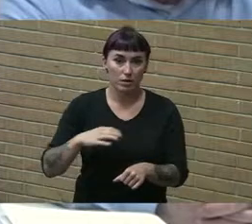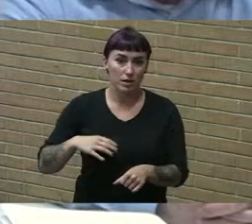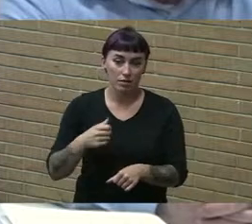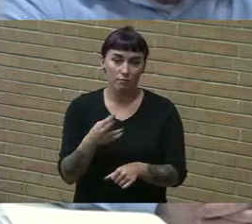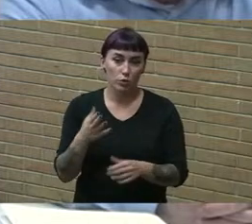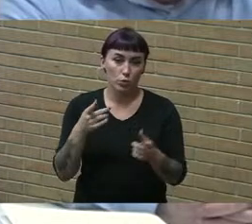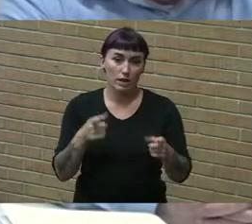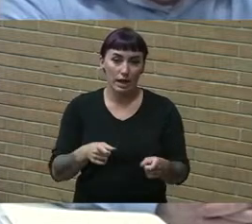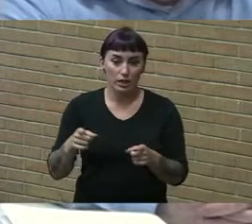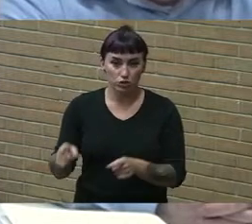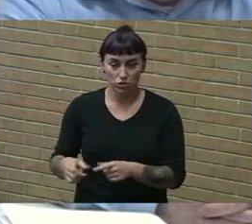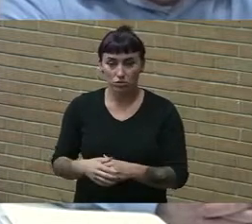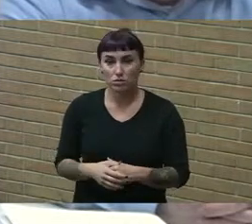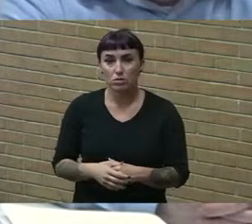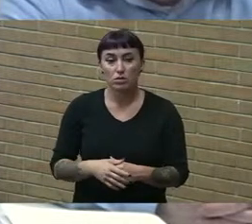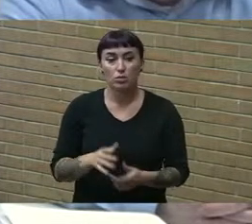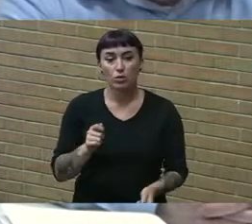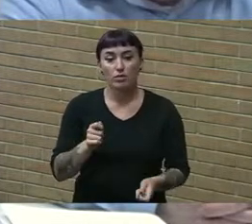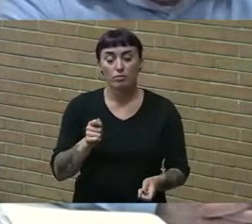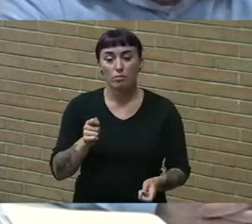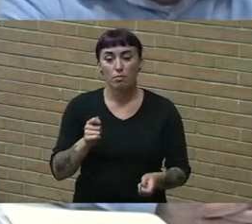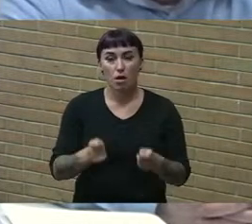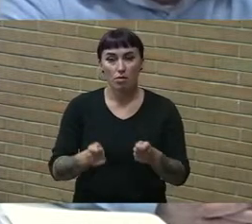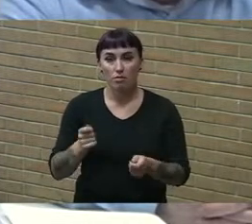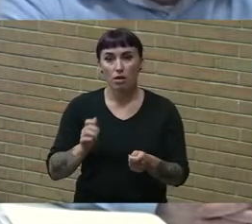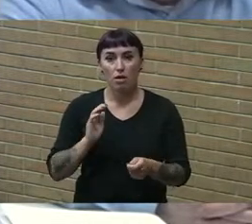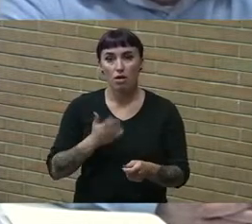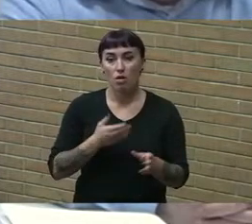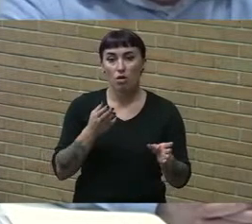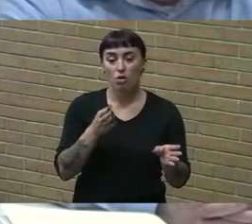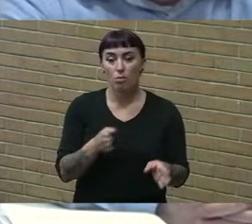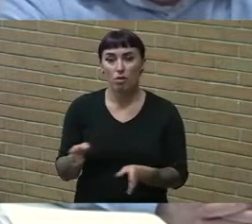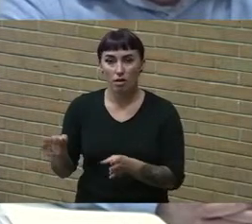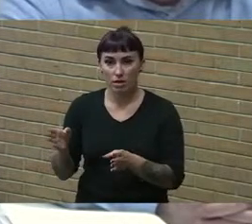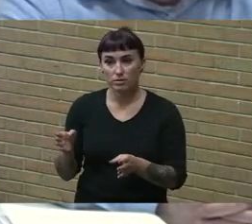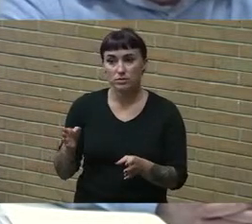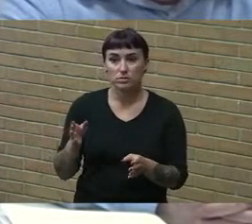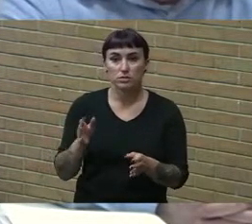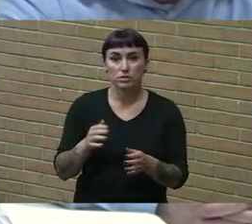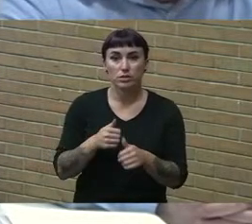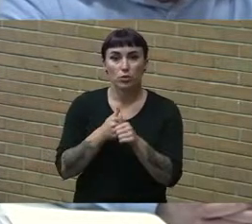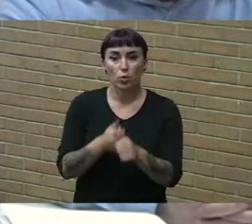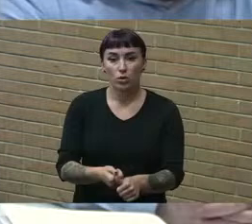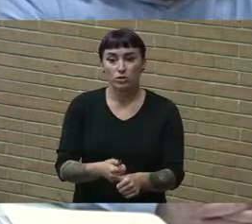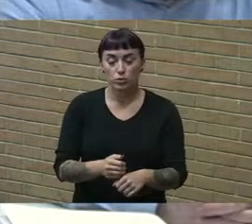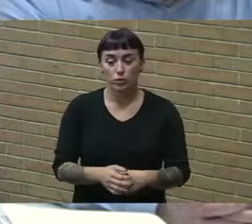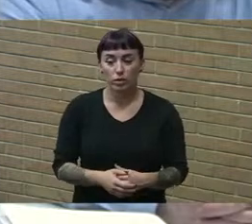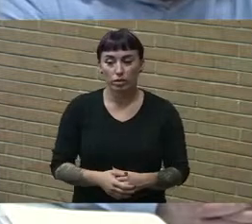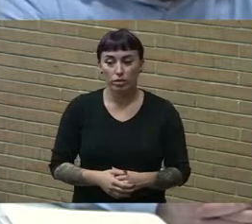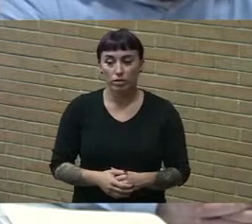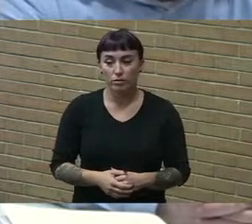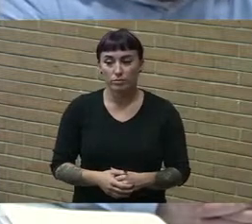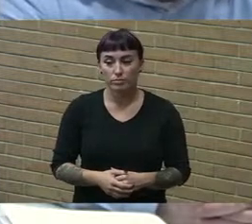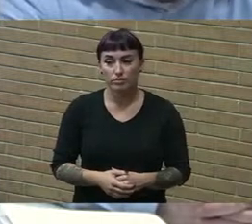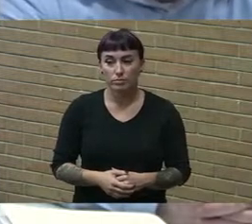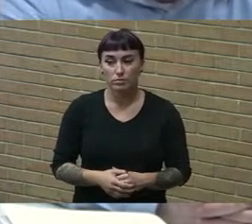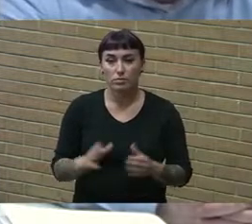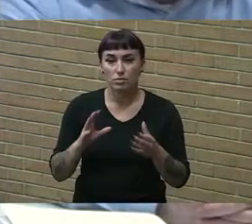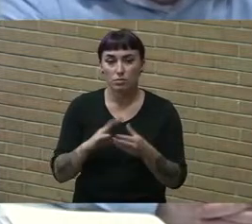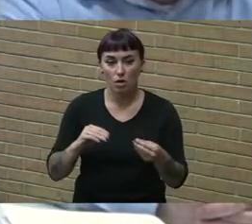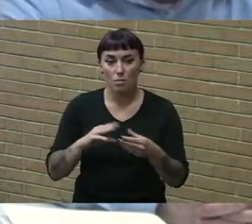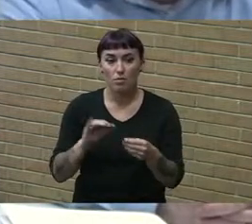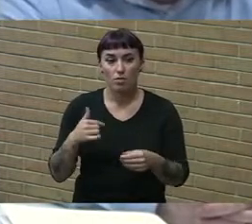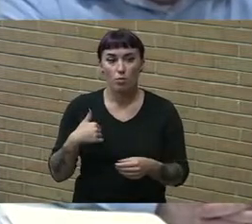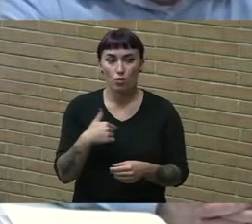occasions, and we have modified our plans in accordance with the comments that